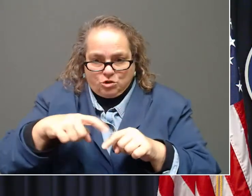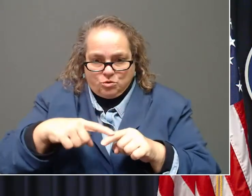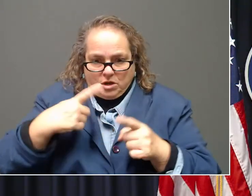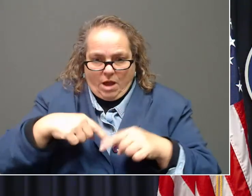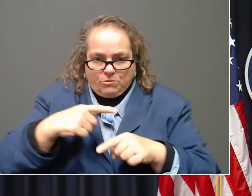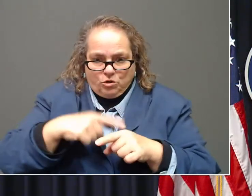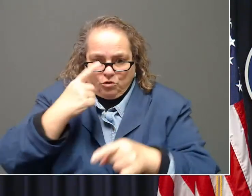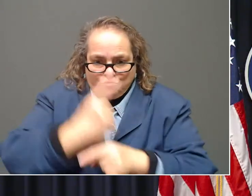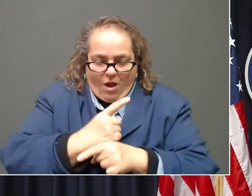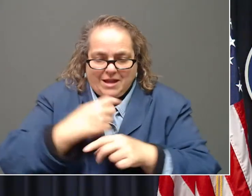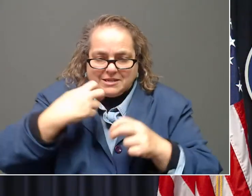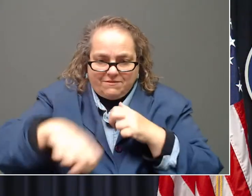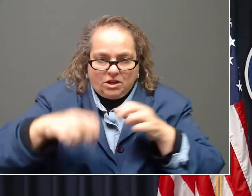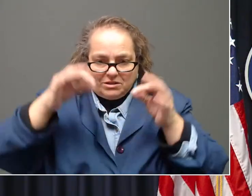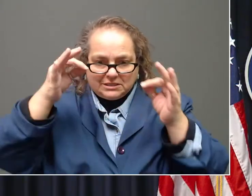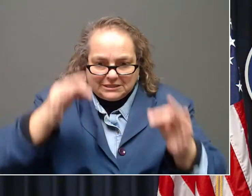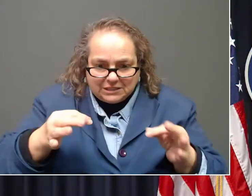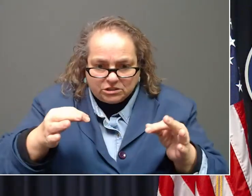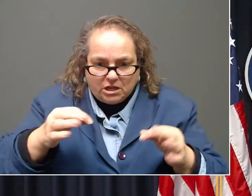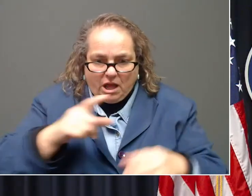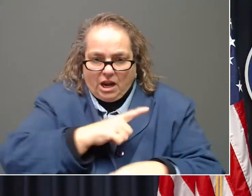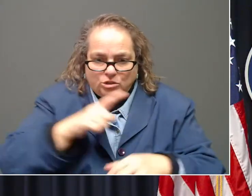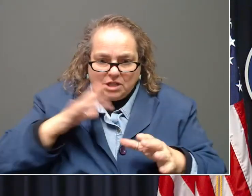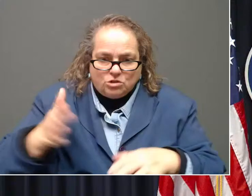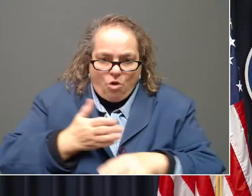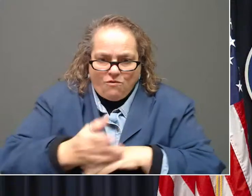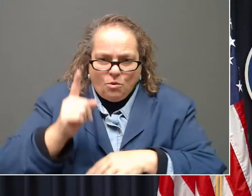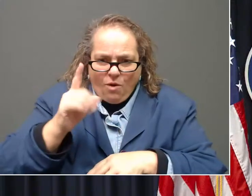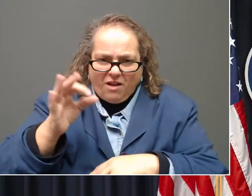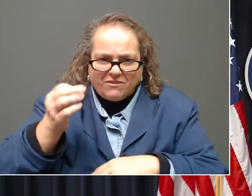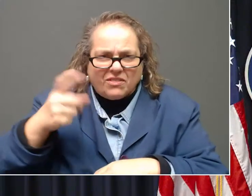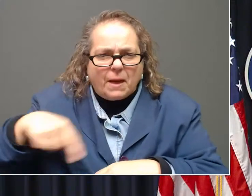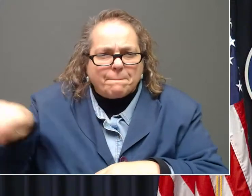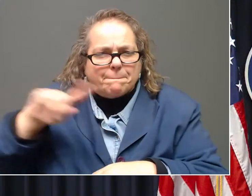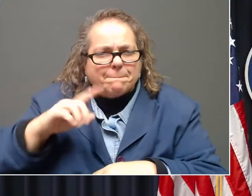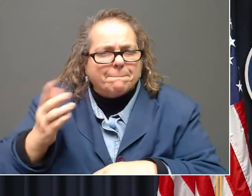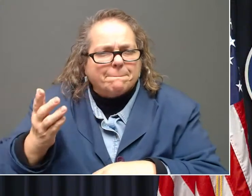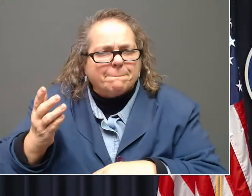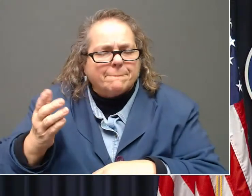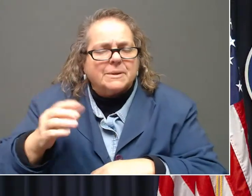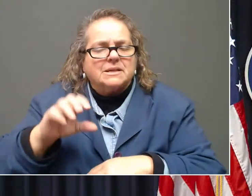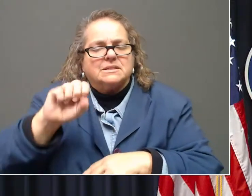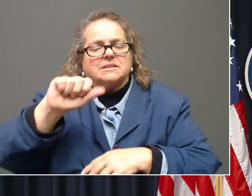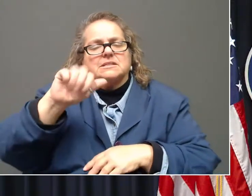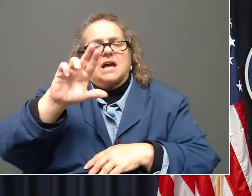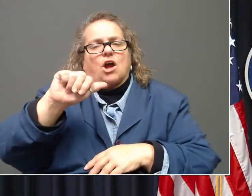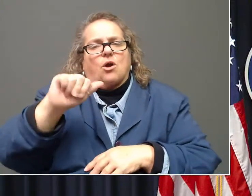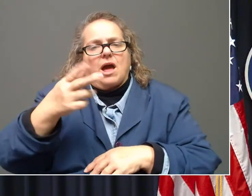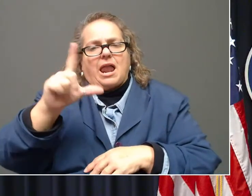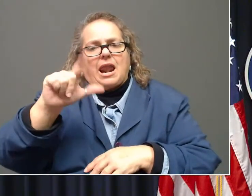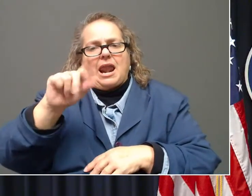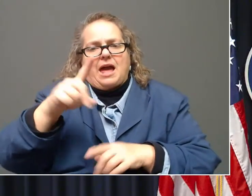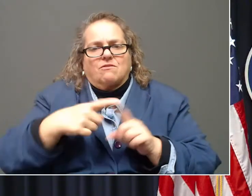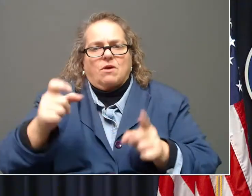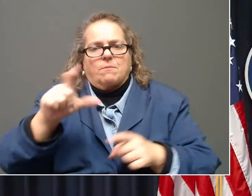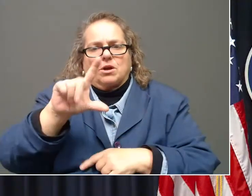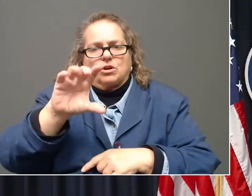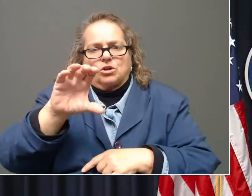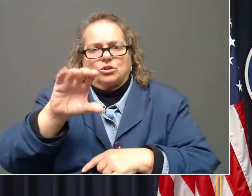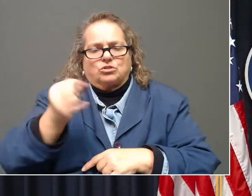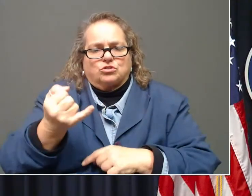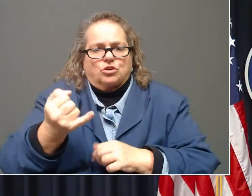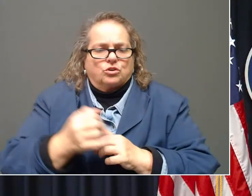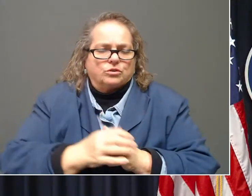talks about this being an executive function for a governor. Realize that the Constitution only creates one